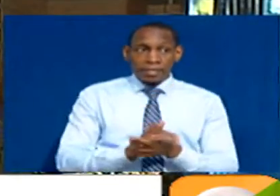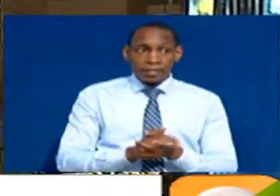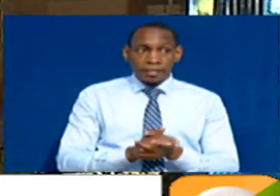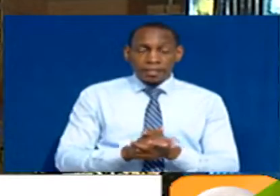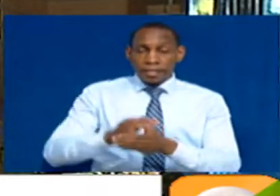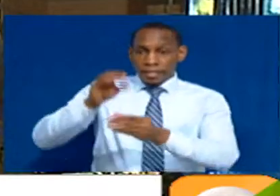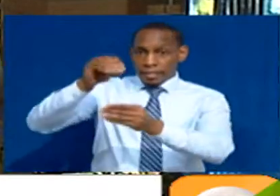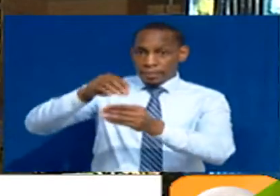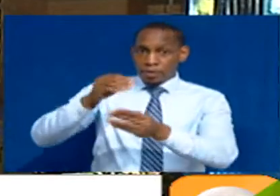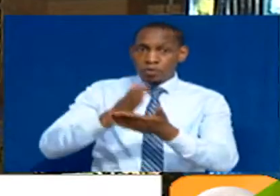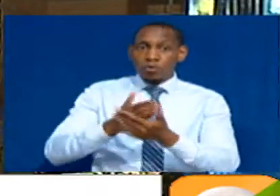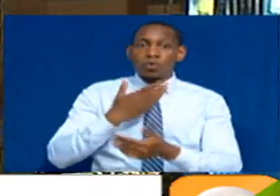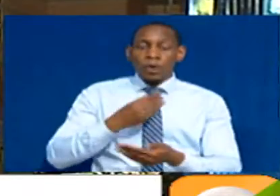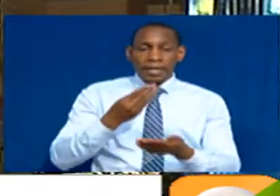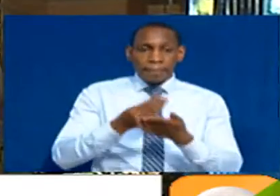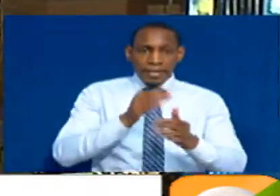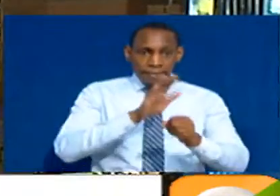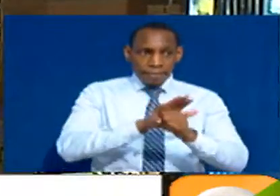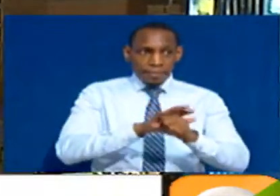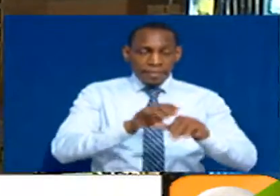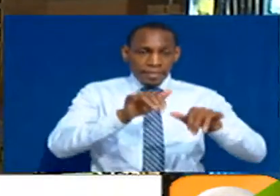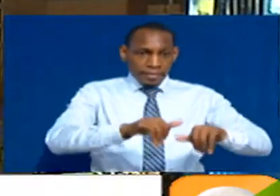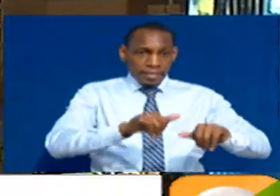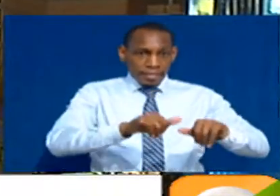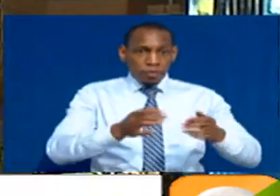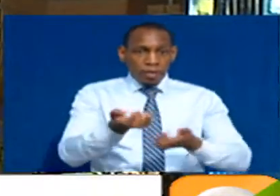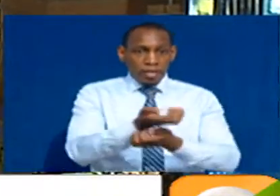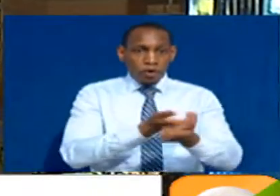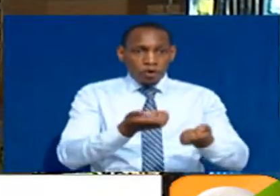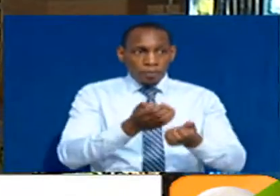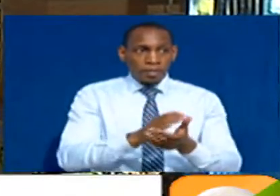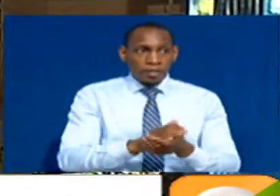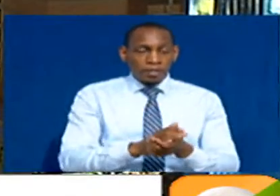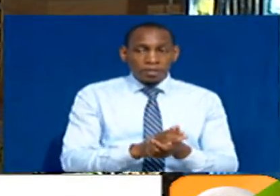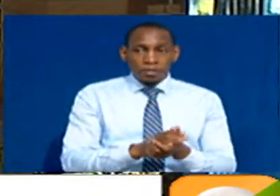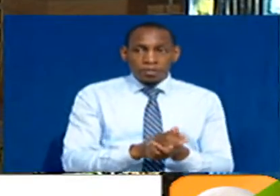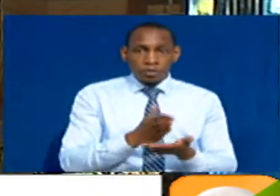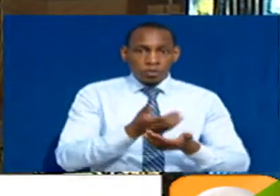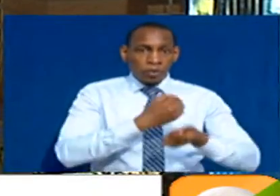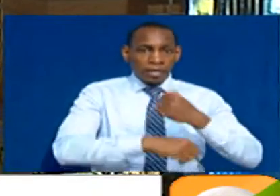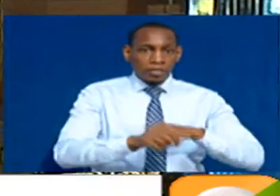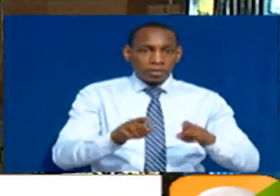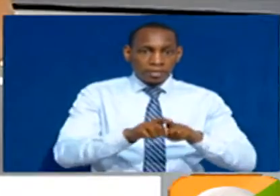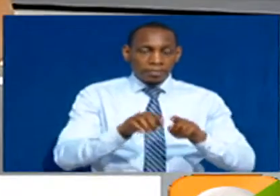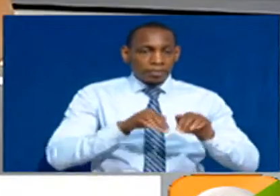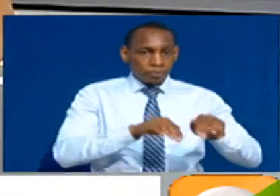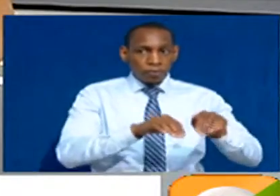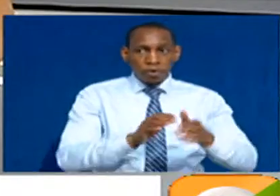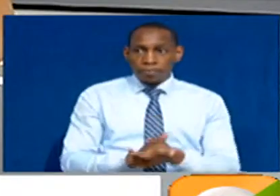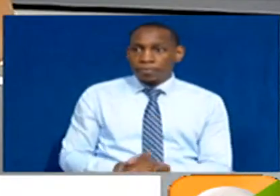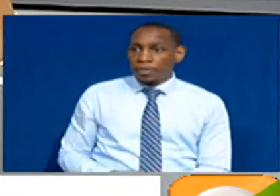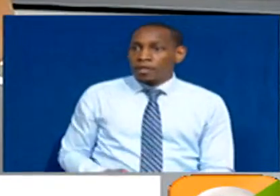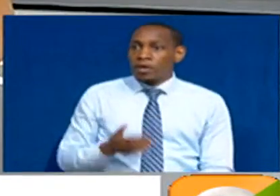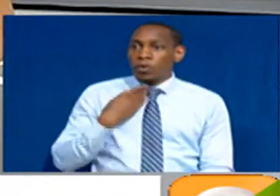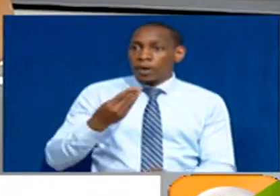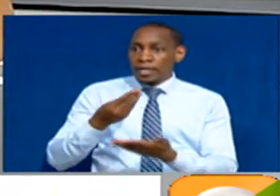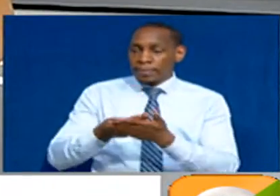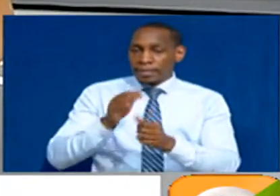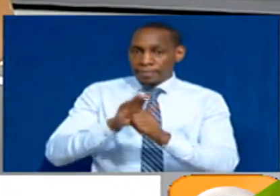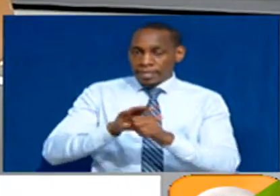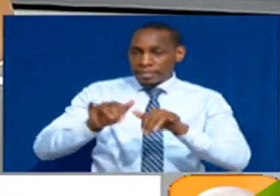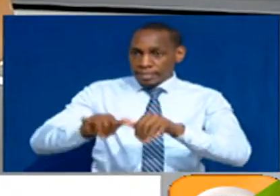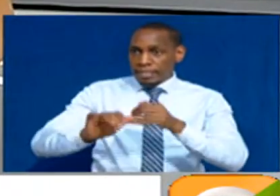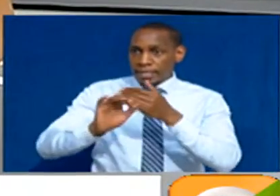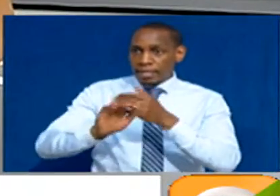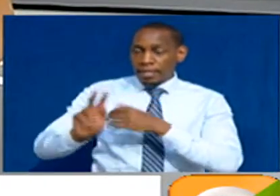those remittances. They want as much of the money to stay in the economy. Is that an approach we should begin to think about? I want a lot of money to stay in